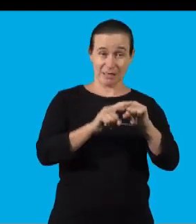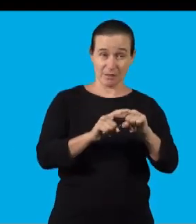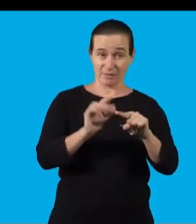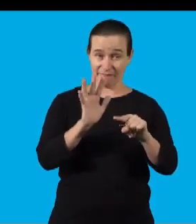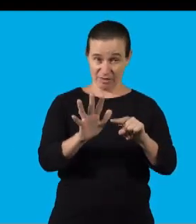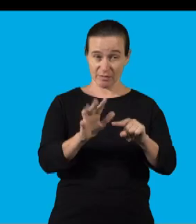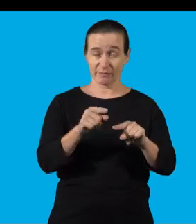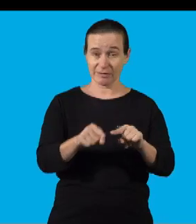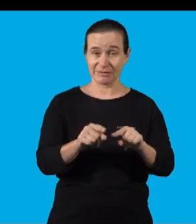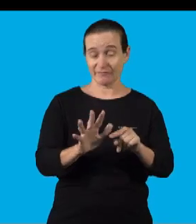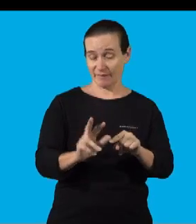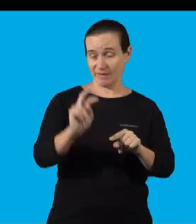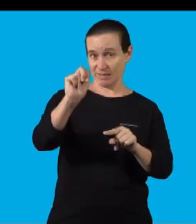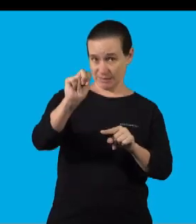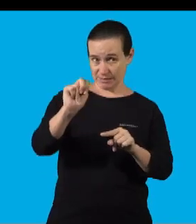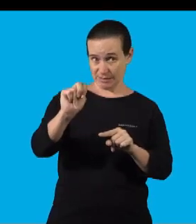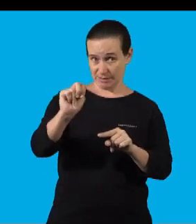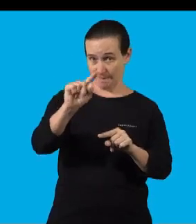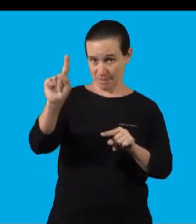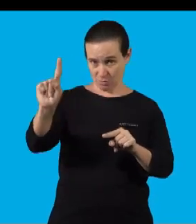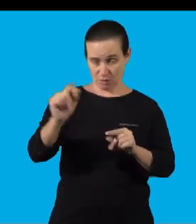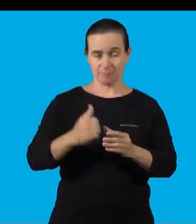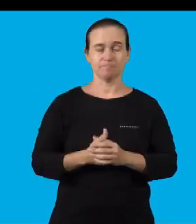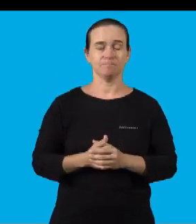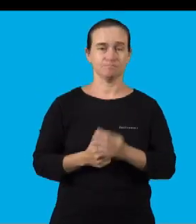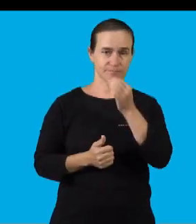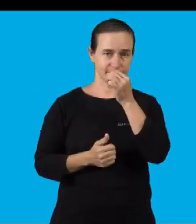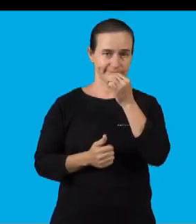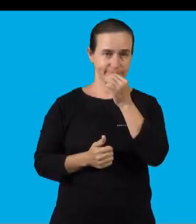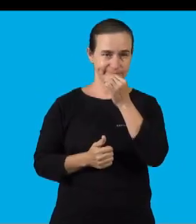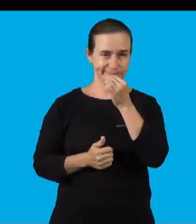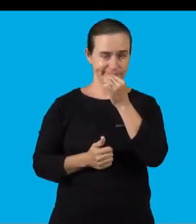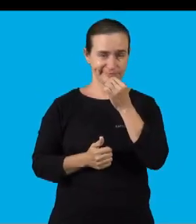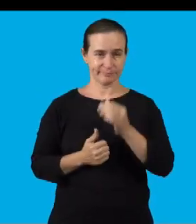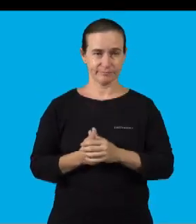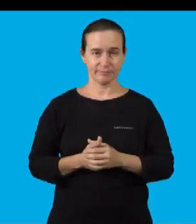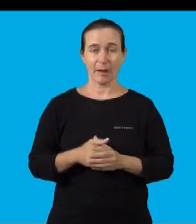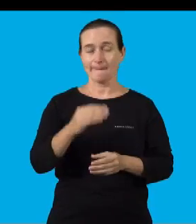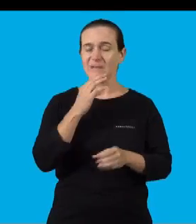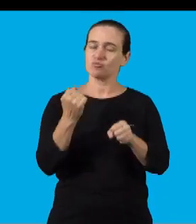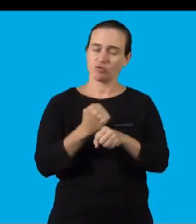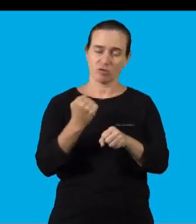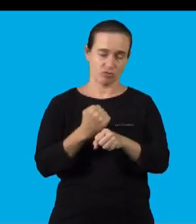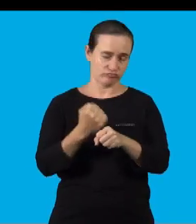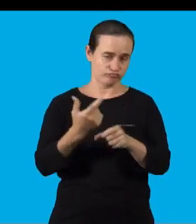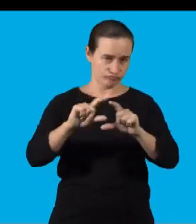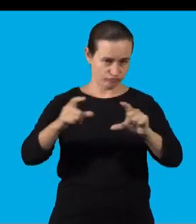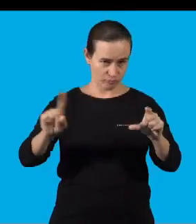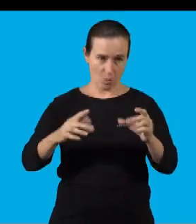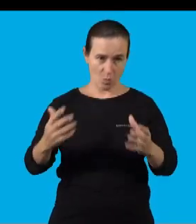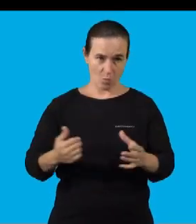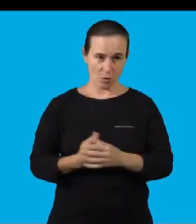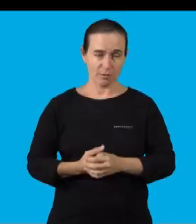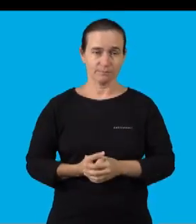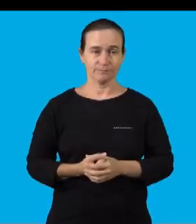5, and that 5 has an exponent n minus 1, which means that our general solution there